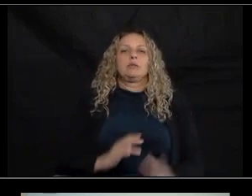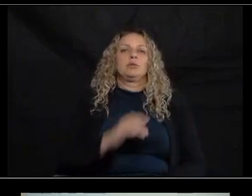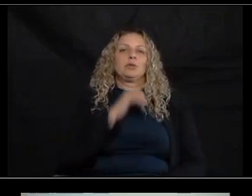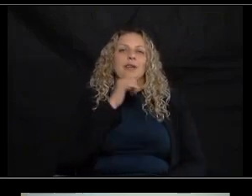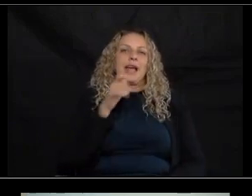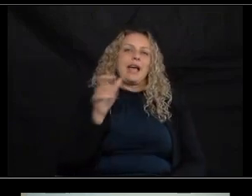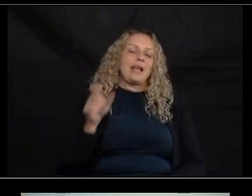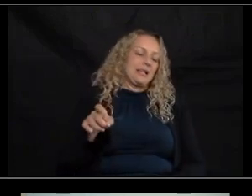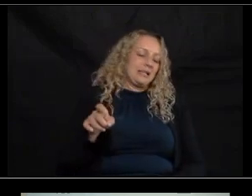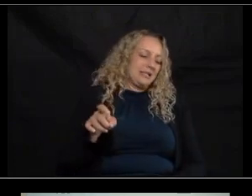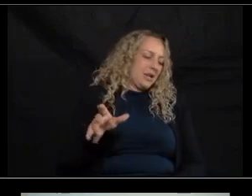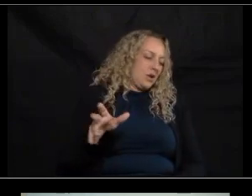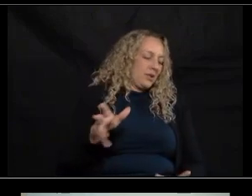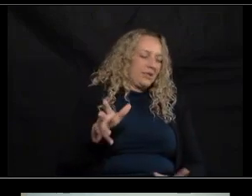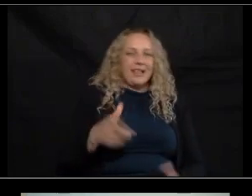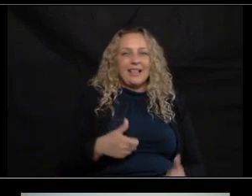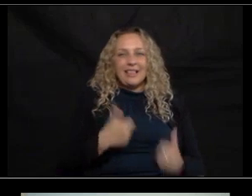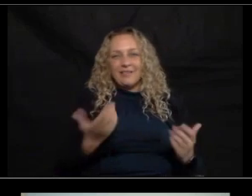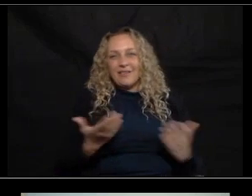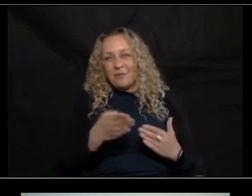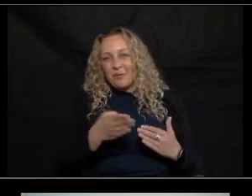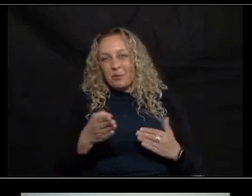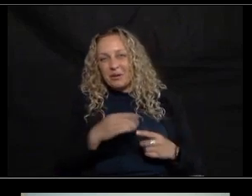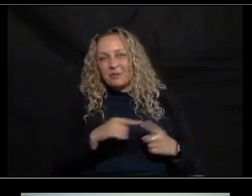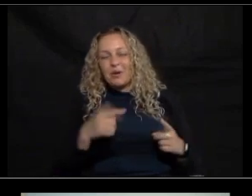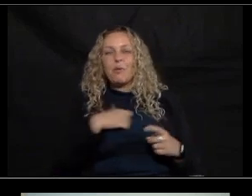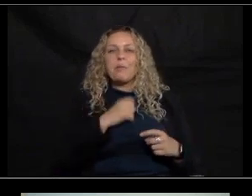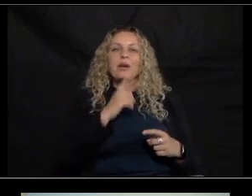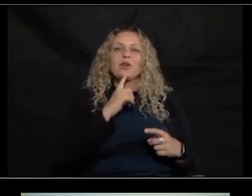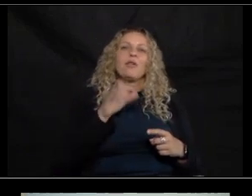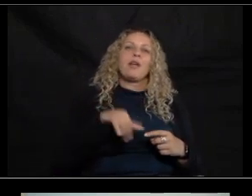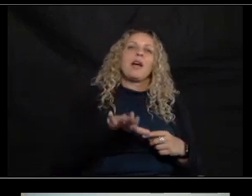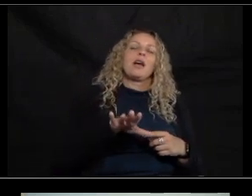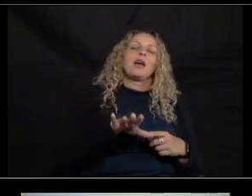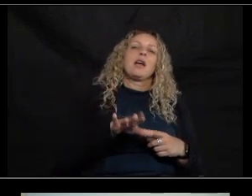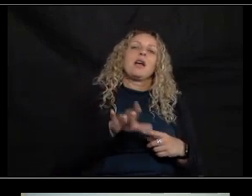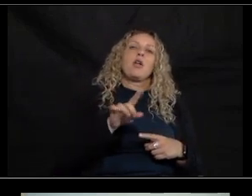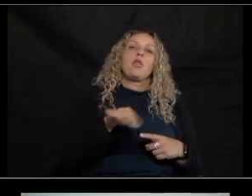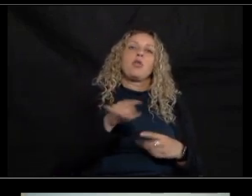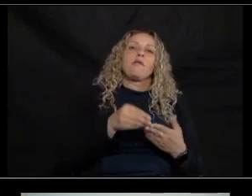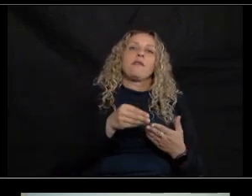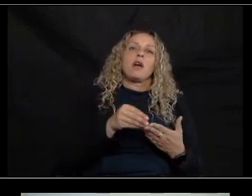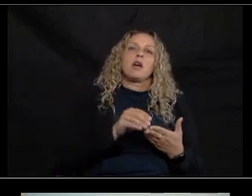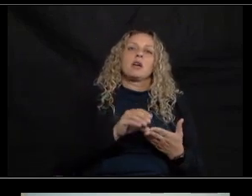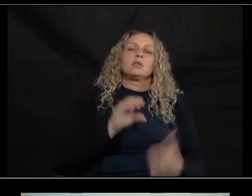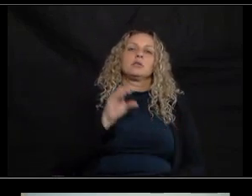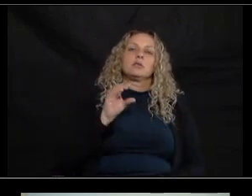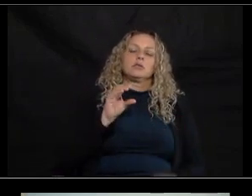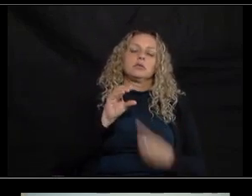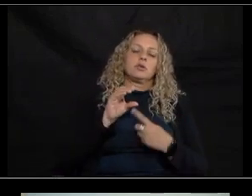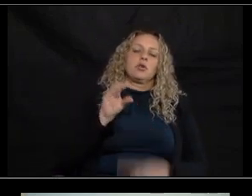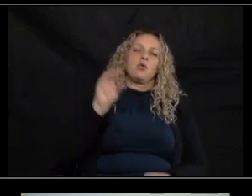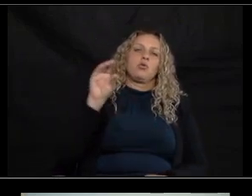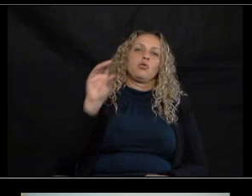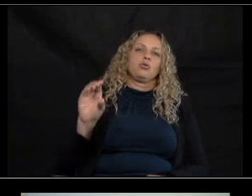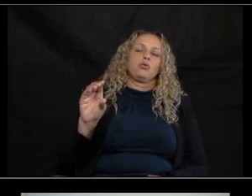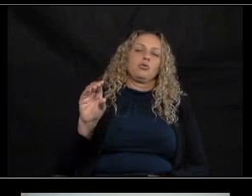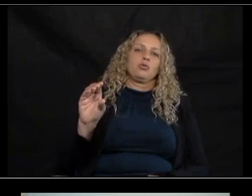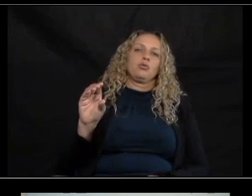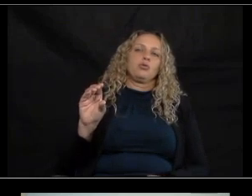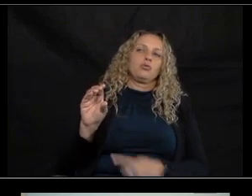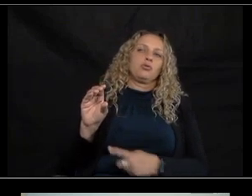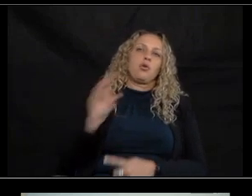necessarily residents of Boynton Beach, and that we make sure that those funds go to, you